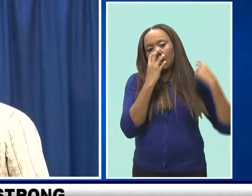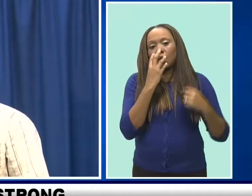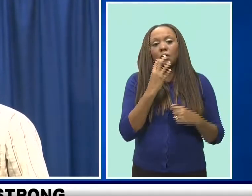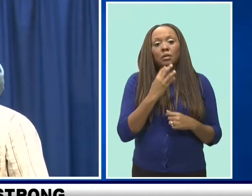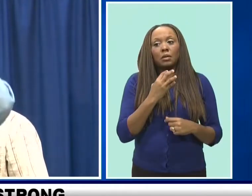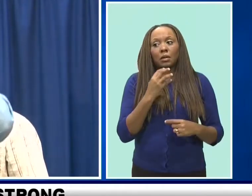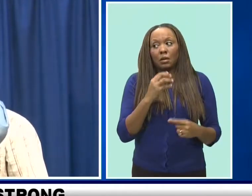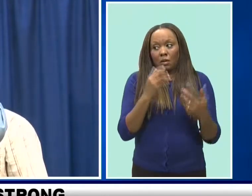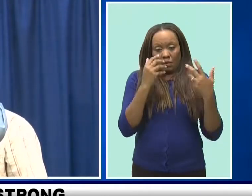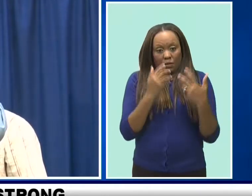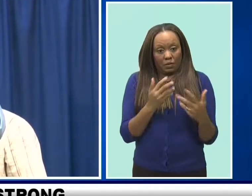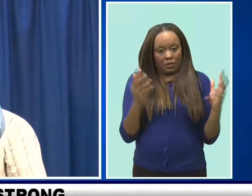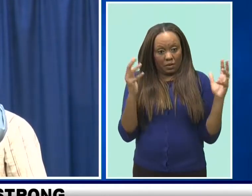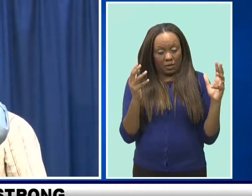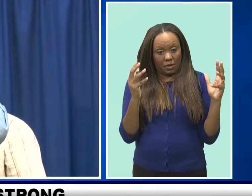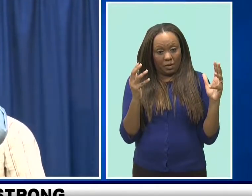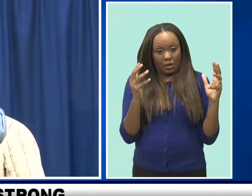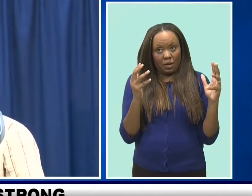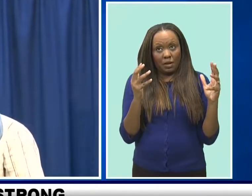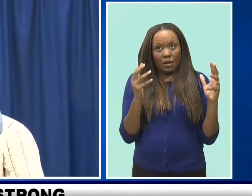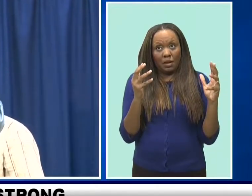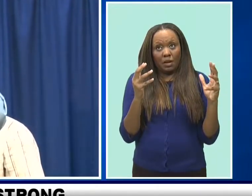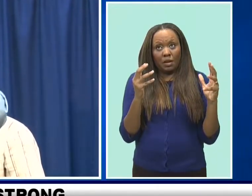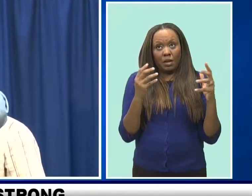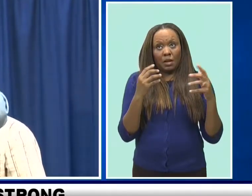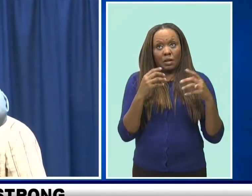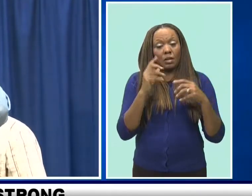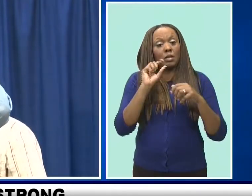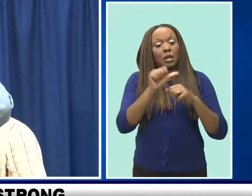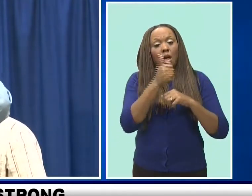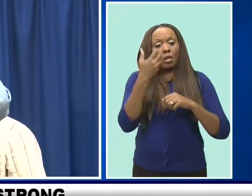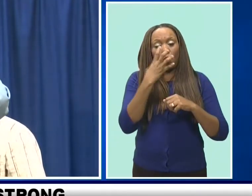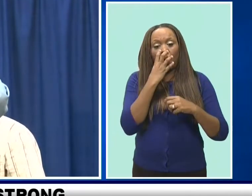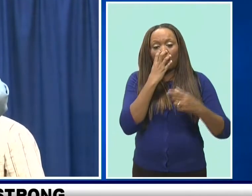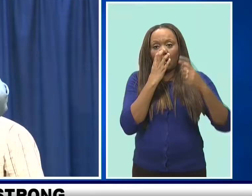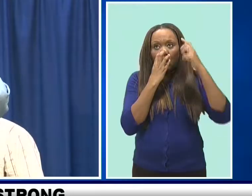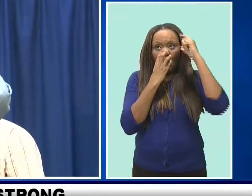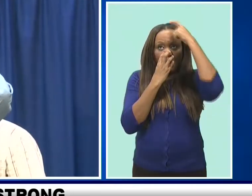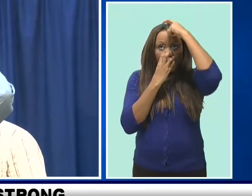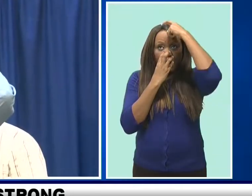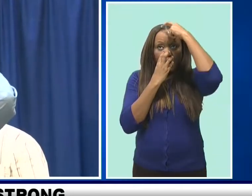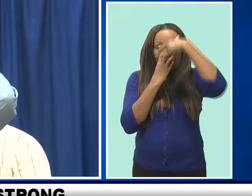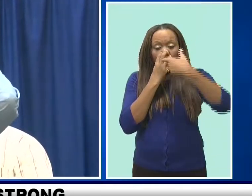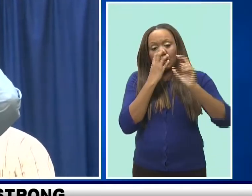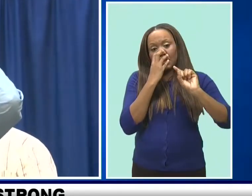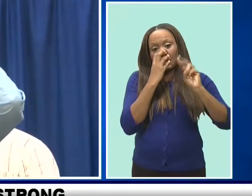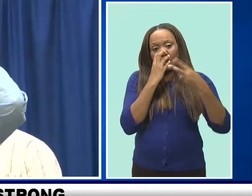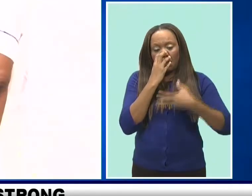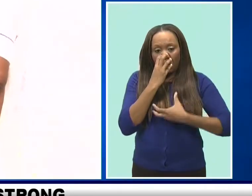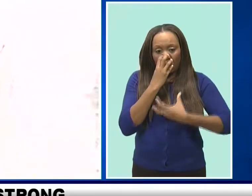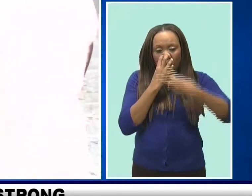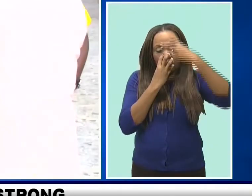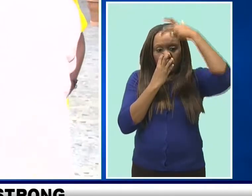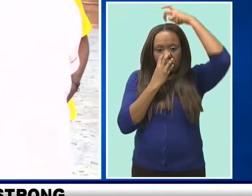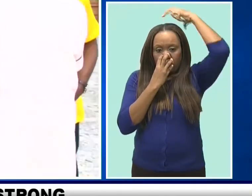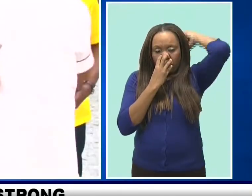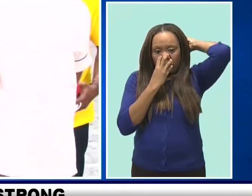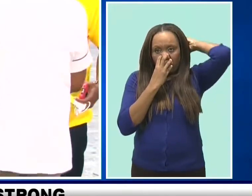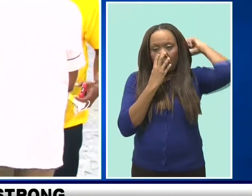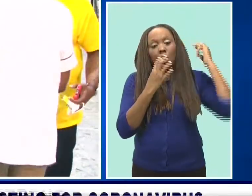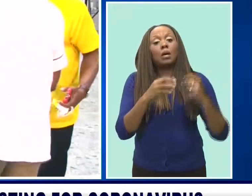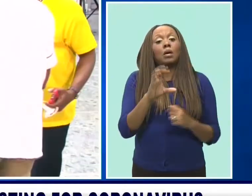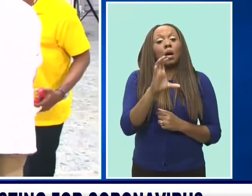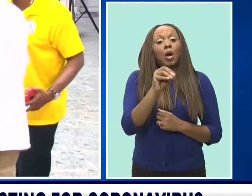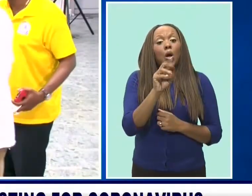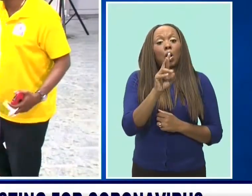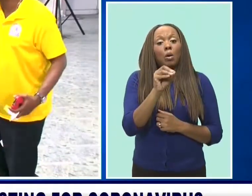he's done that, then he'll take the top piece and put over his head as well. The virus continues to pose